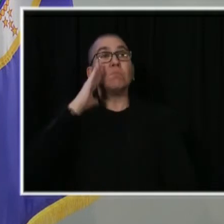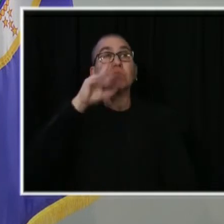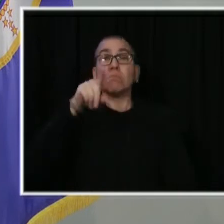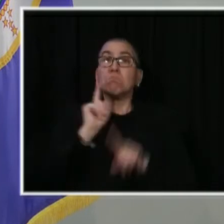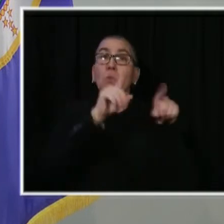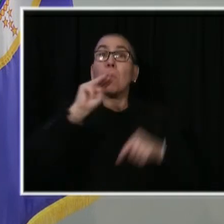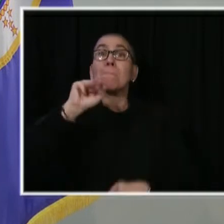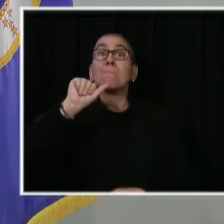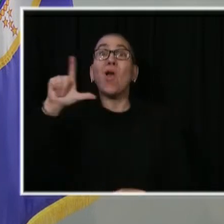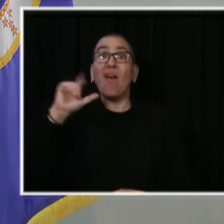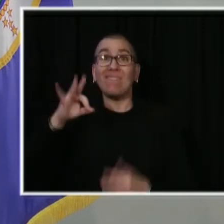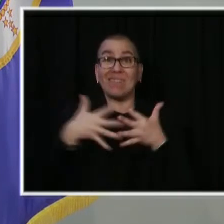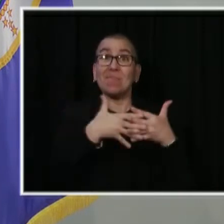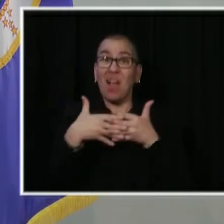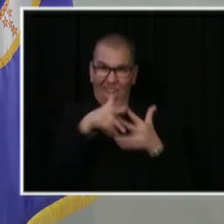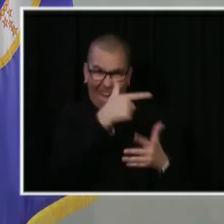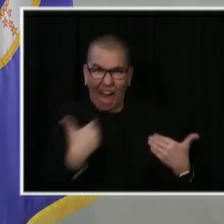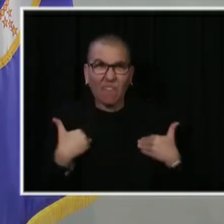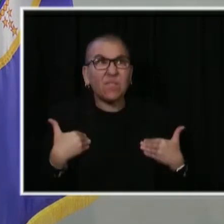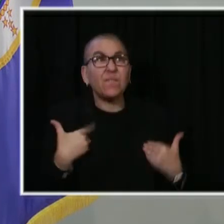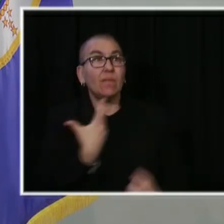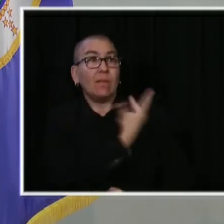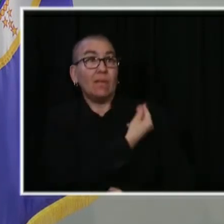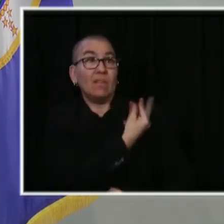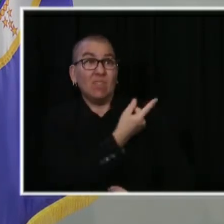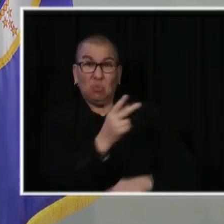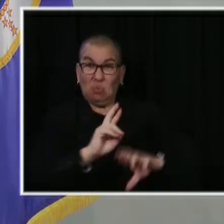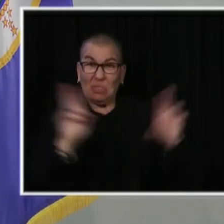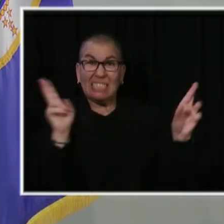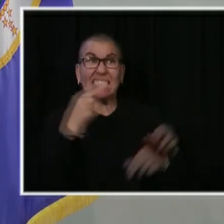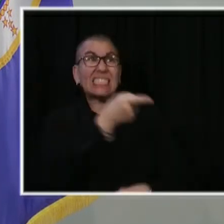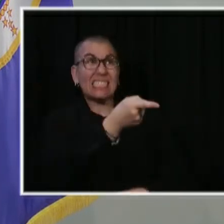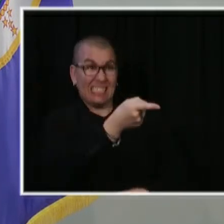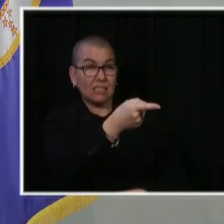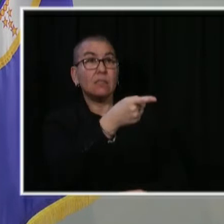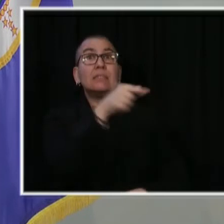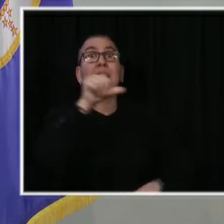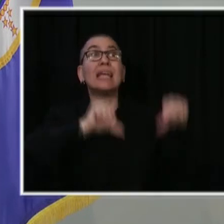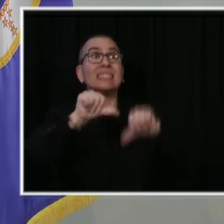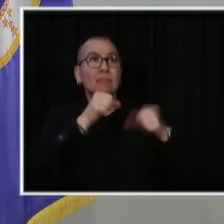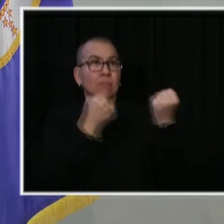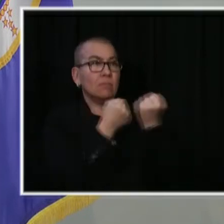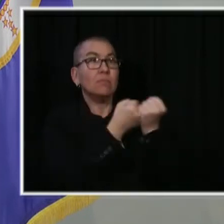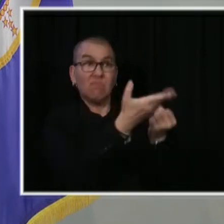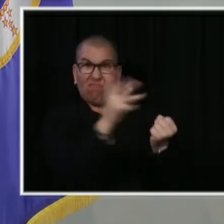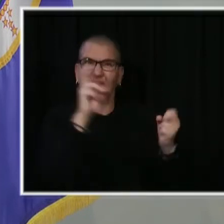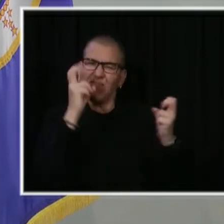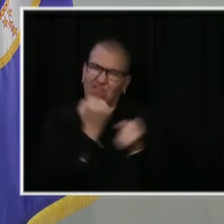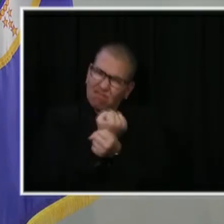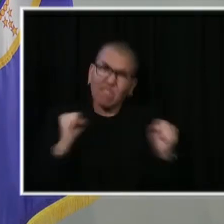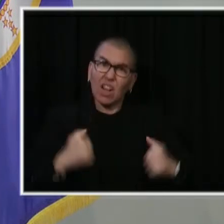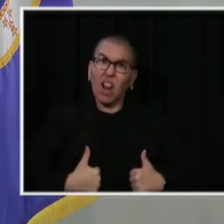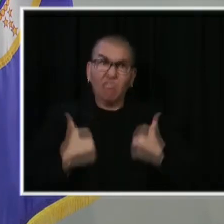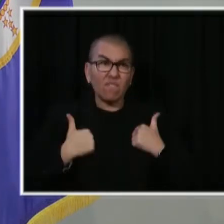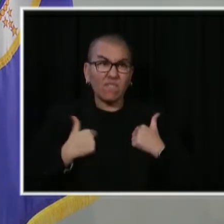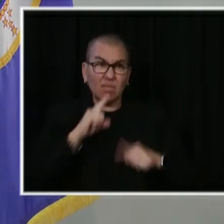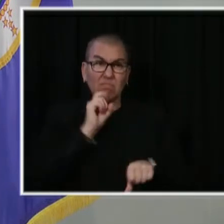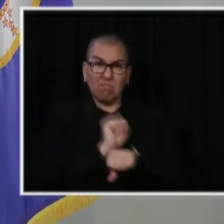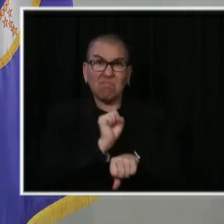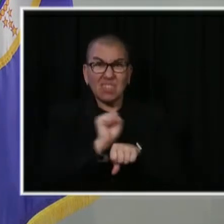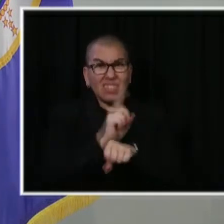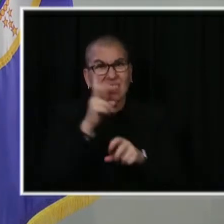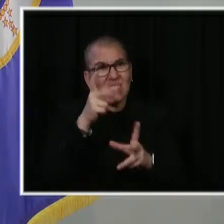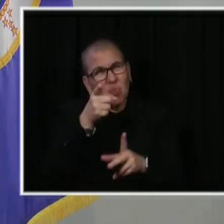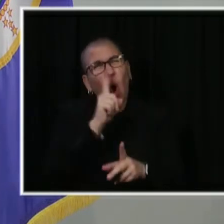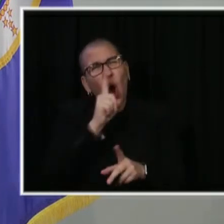got a shot, you can say with certainty, and the science backs you up, those shots saved lives. You saved neighbors' lives, you made it better for folks, and it's starting